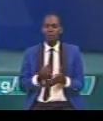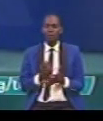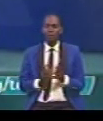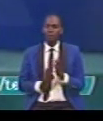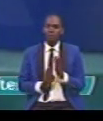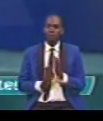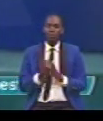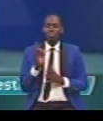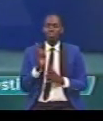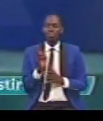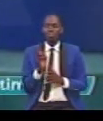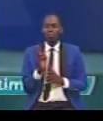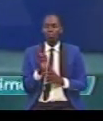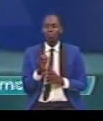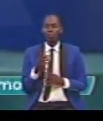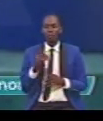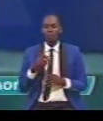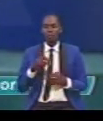the pain onto